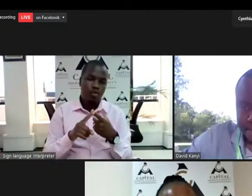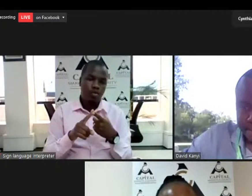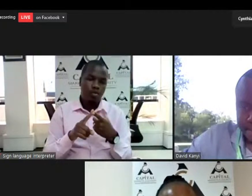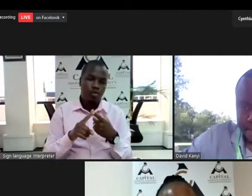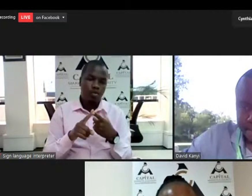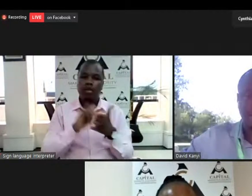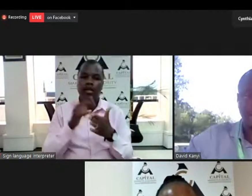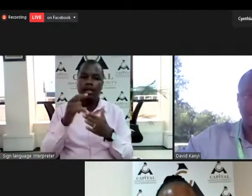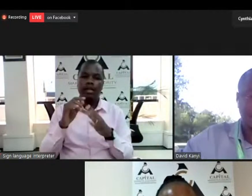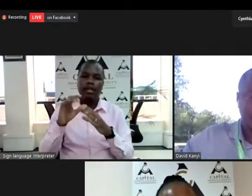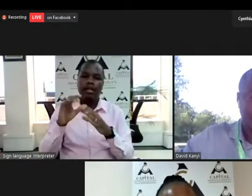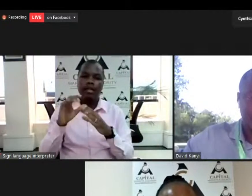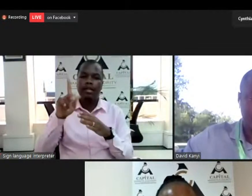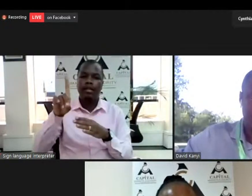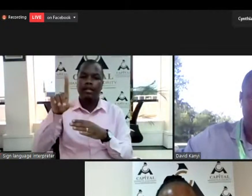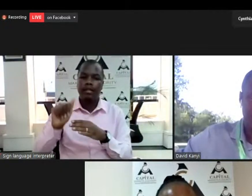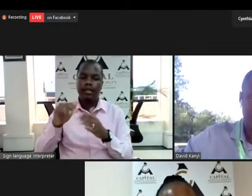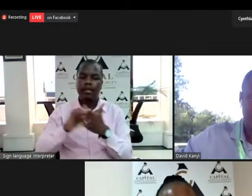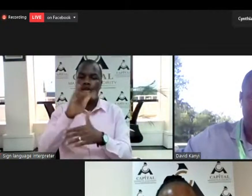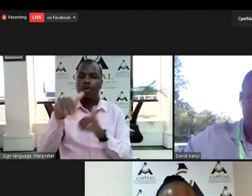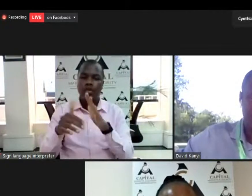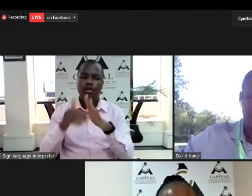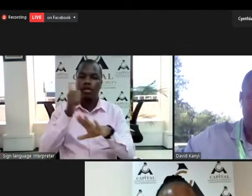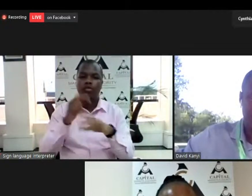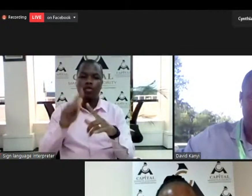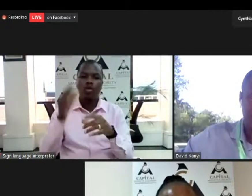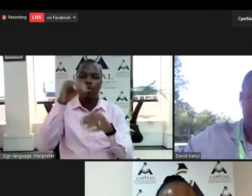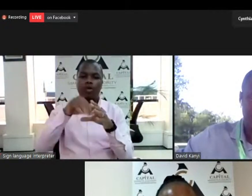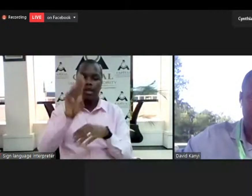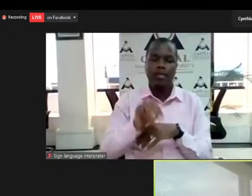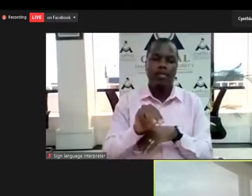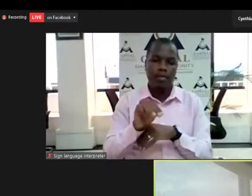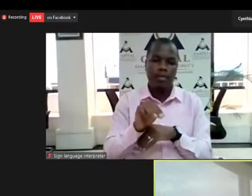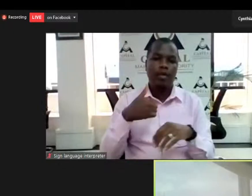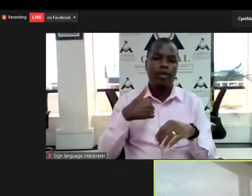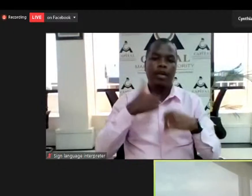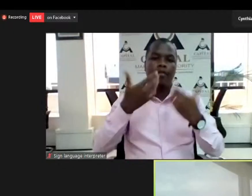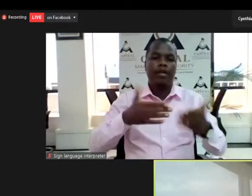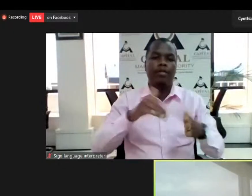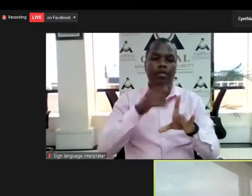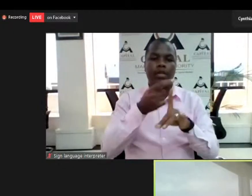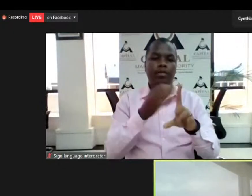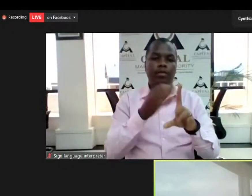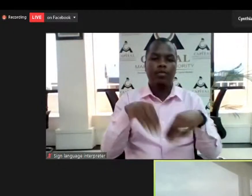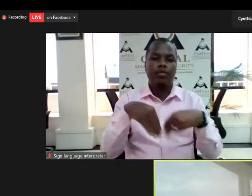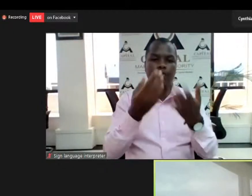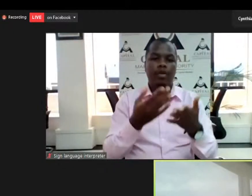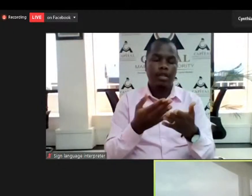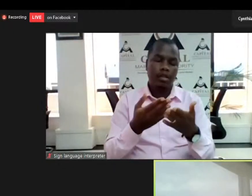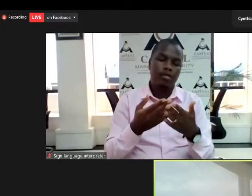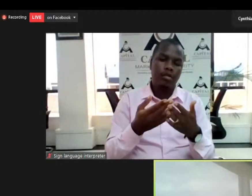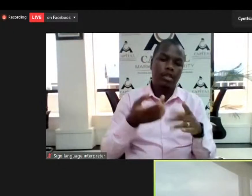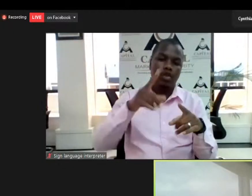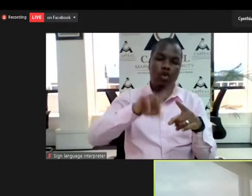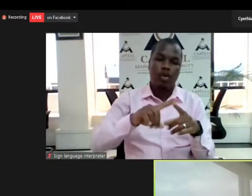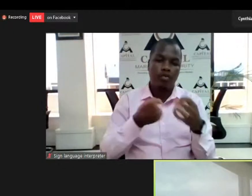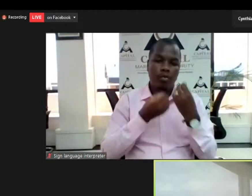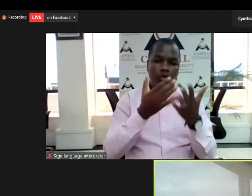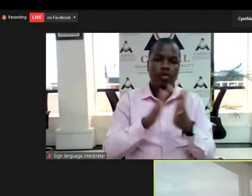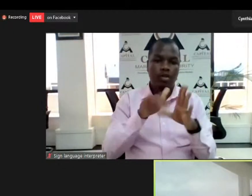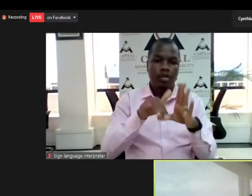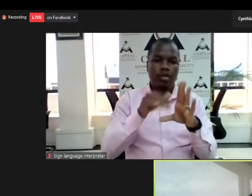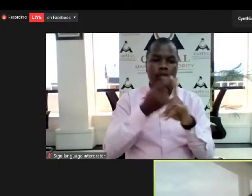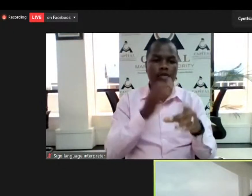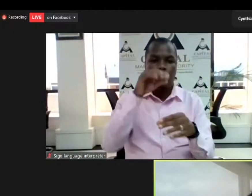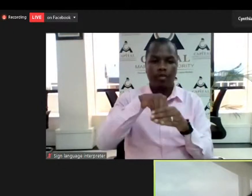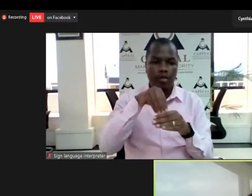diaspora that we're all set up to accommodate them. We're available in terms of providing additional information in terms of